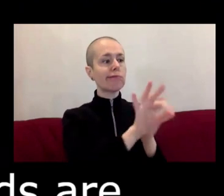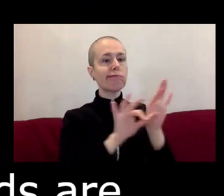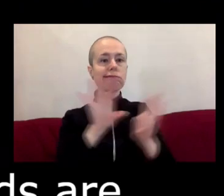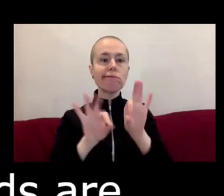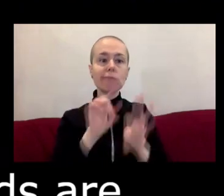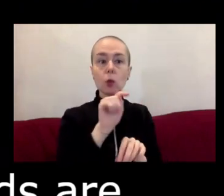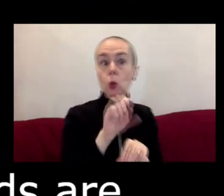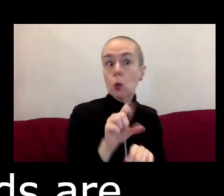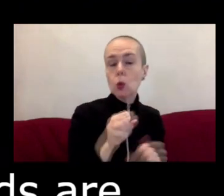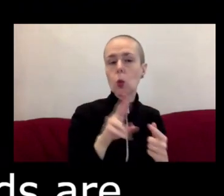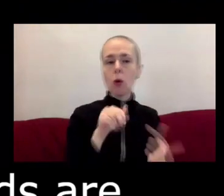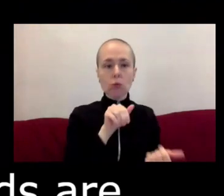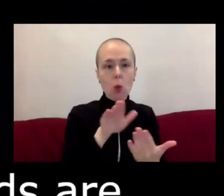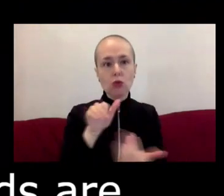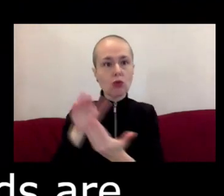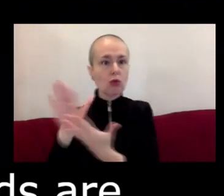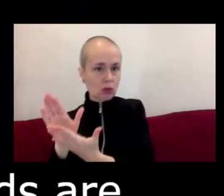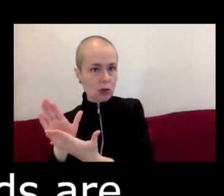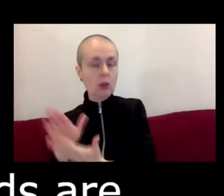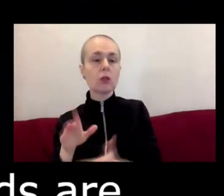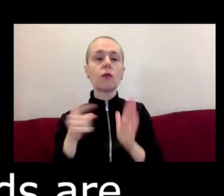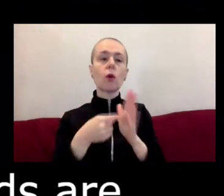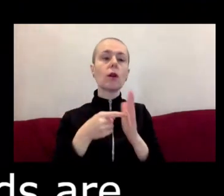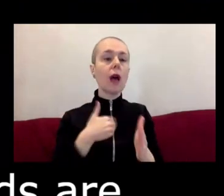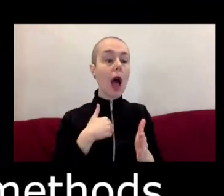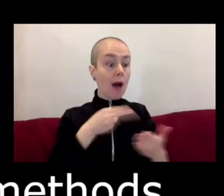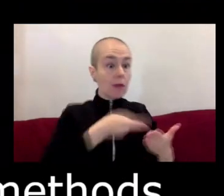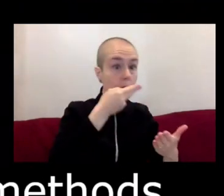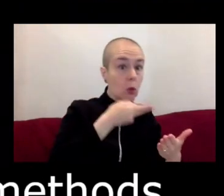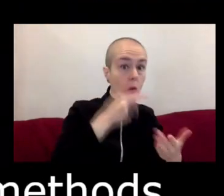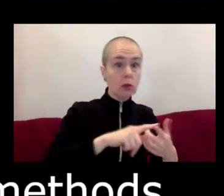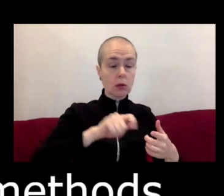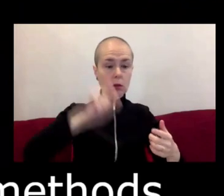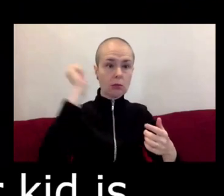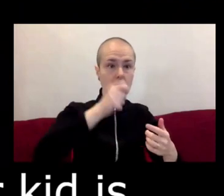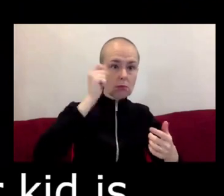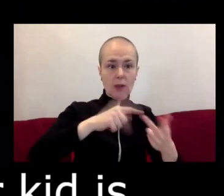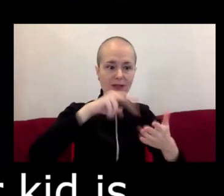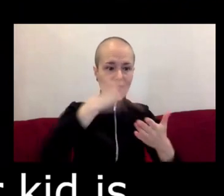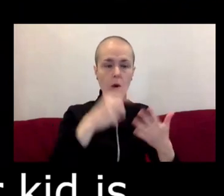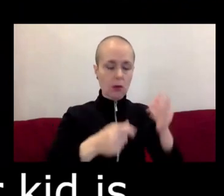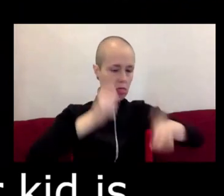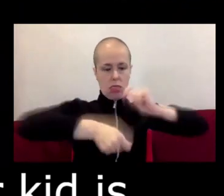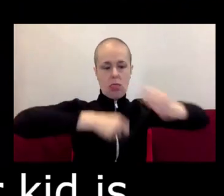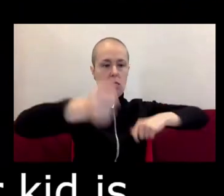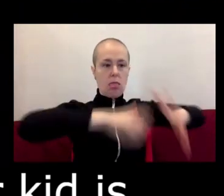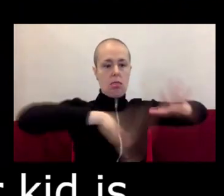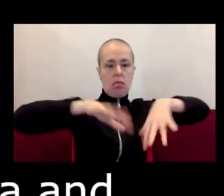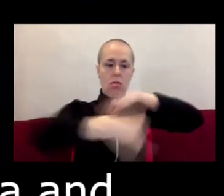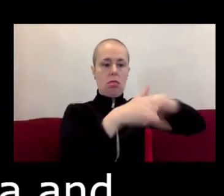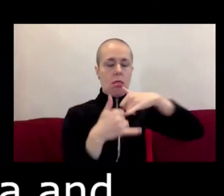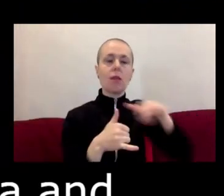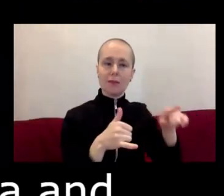you know, like, oh, your kid is using spoons and spatula and forks and like whatever is provided in interesting